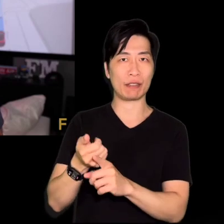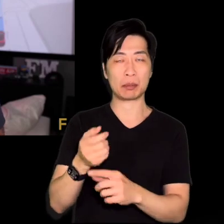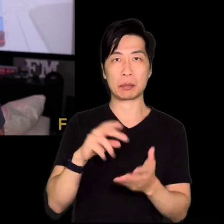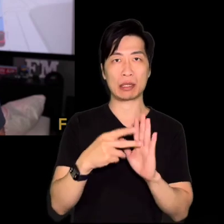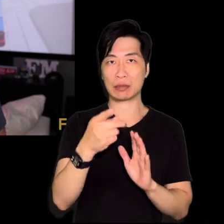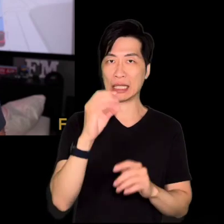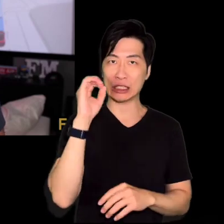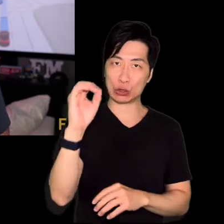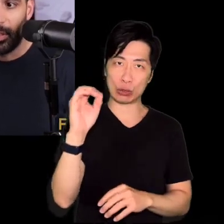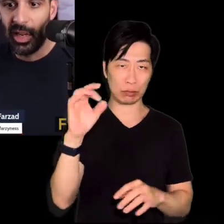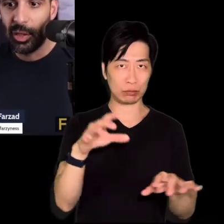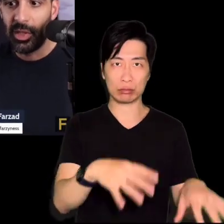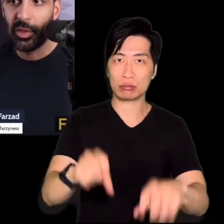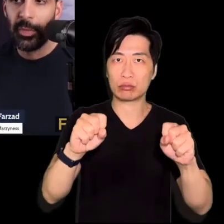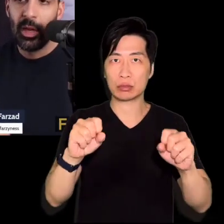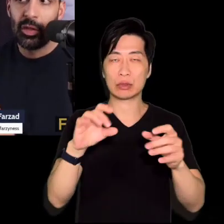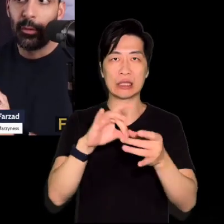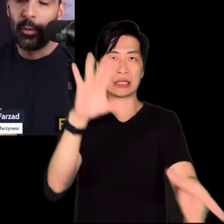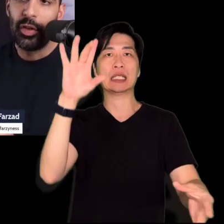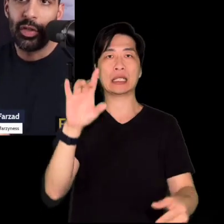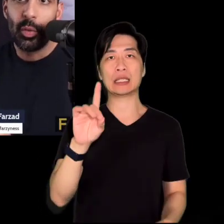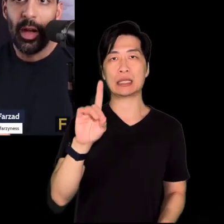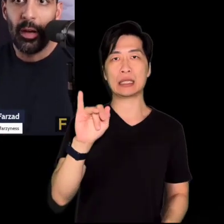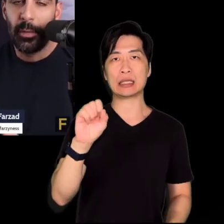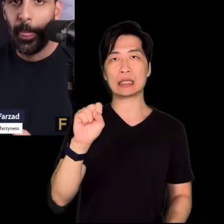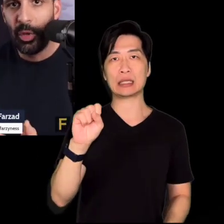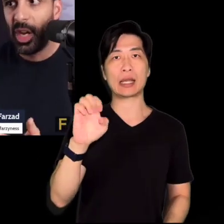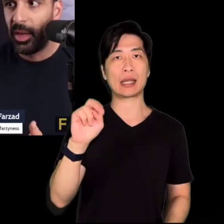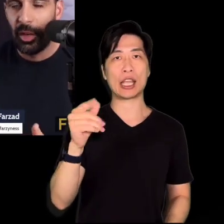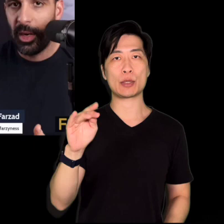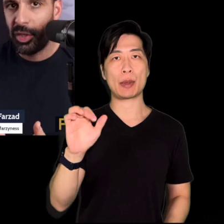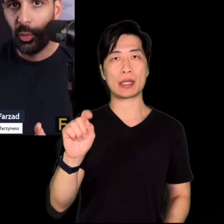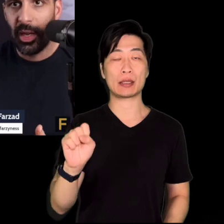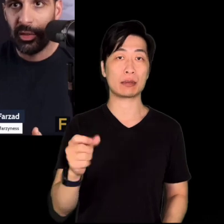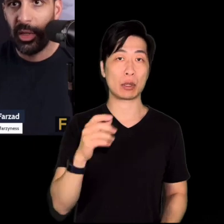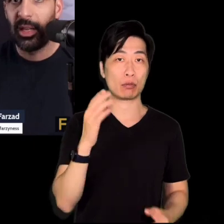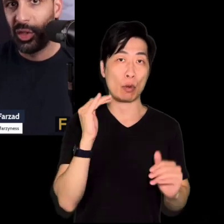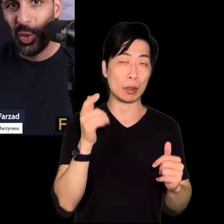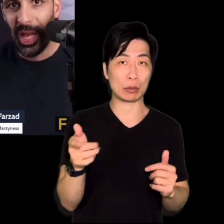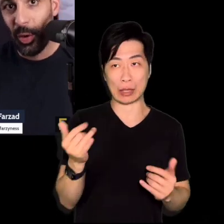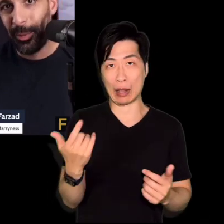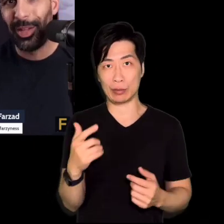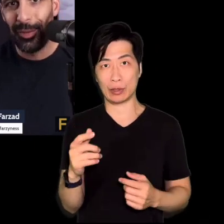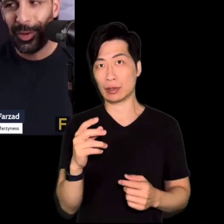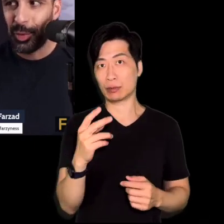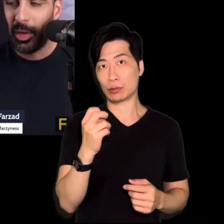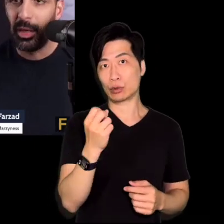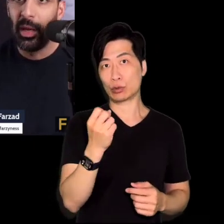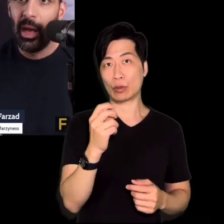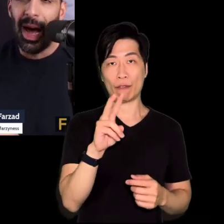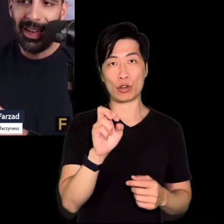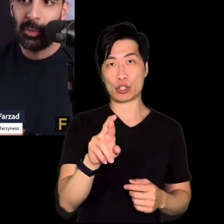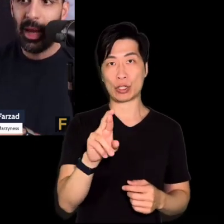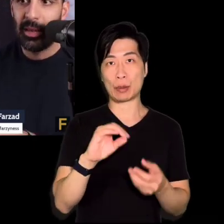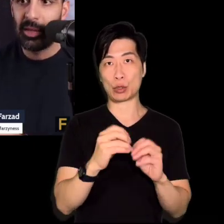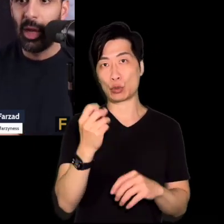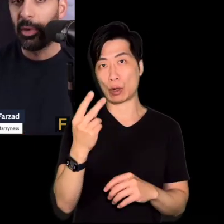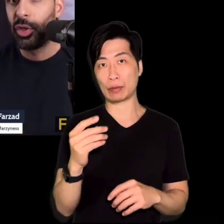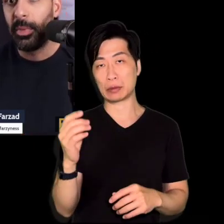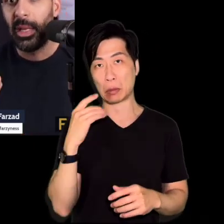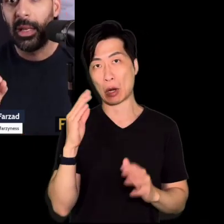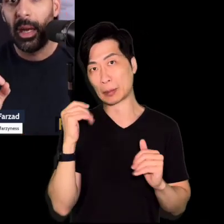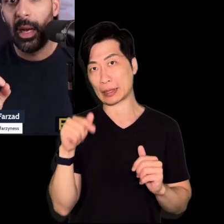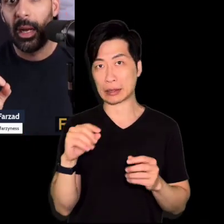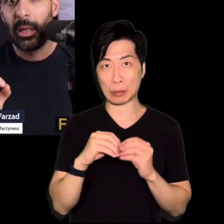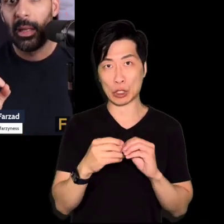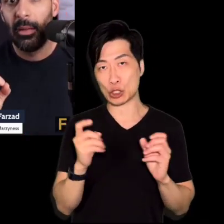happen, you need 0 disengagements. So for version 12, whichever iteration we get to that can do that, hopefully the first one, I expect this number